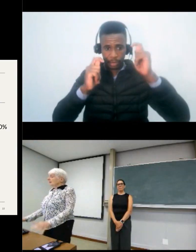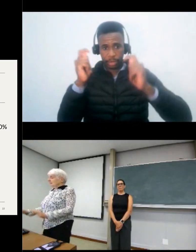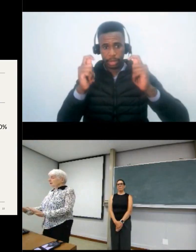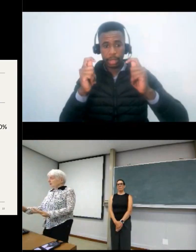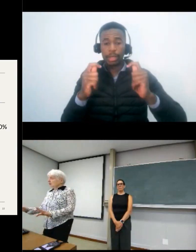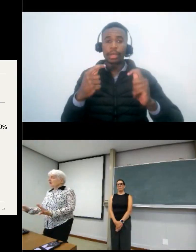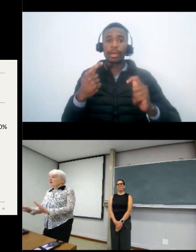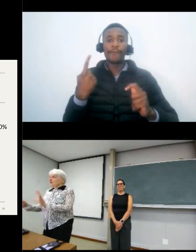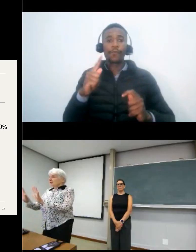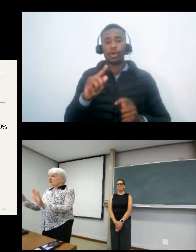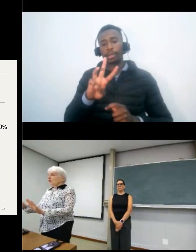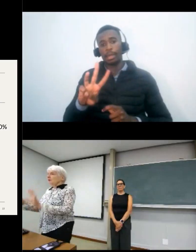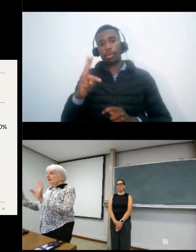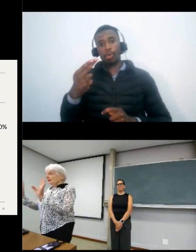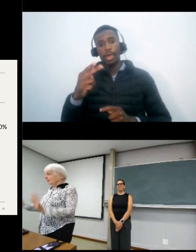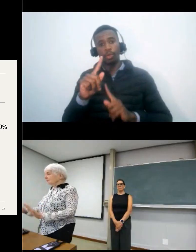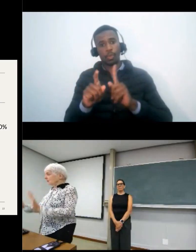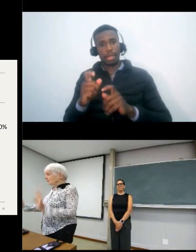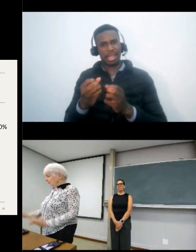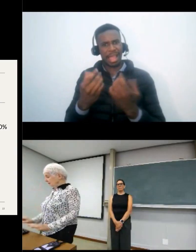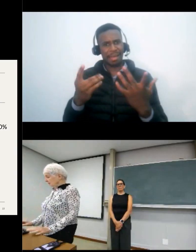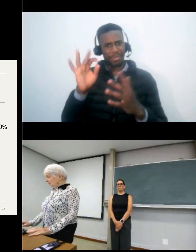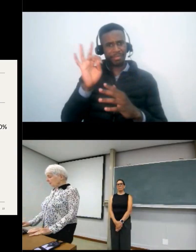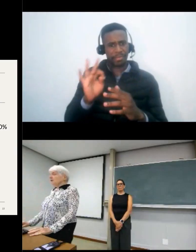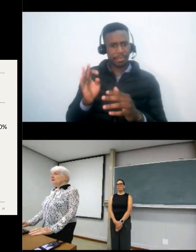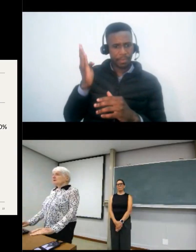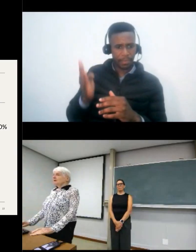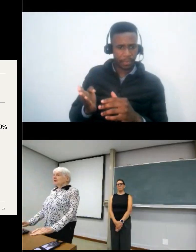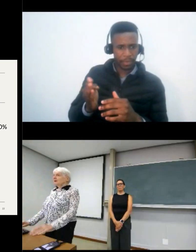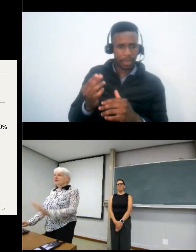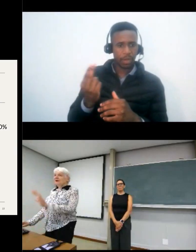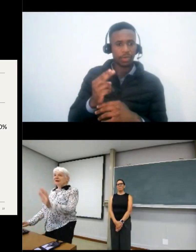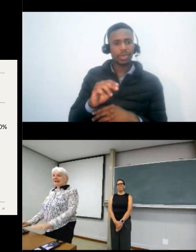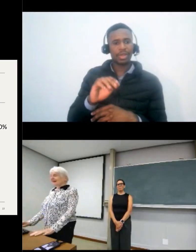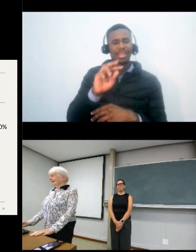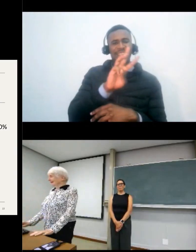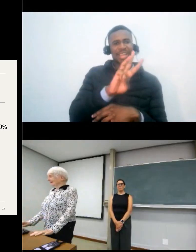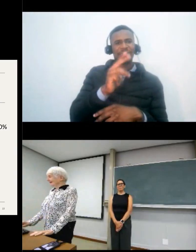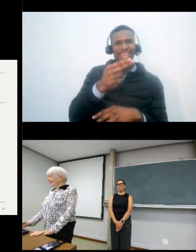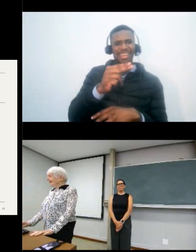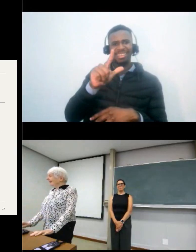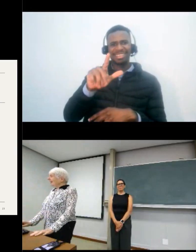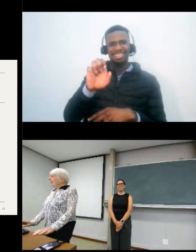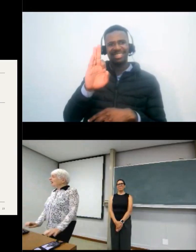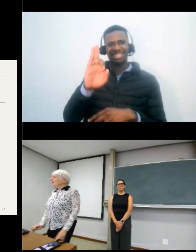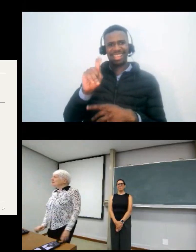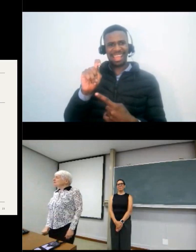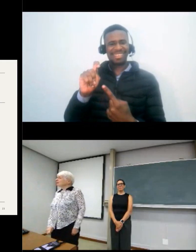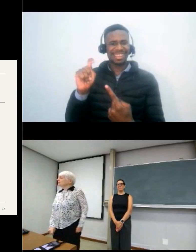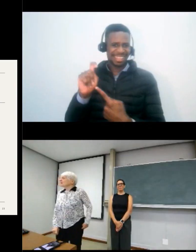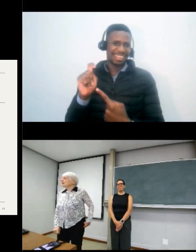WH, and WH clef, that's too complicated, but that was just a bit low. Okay.